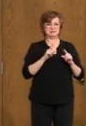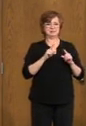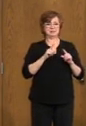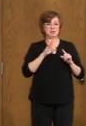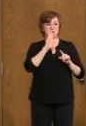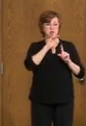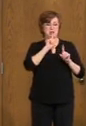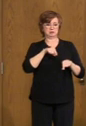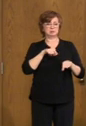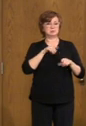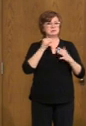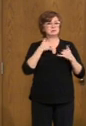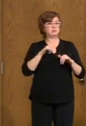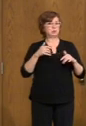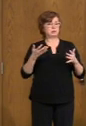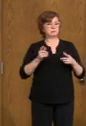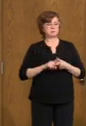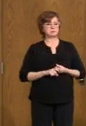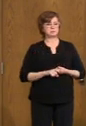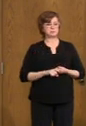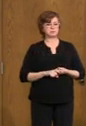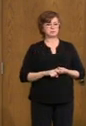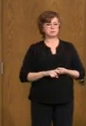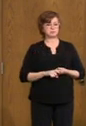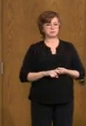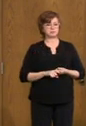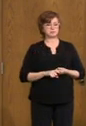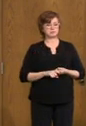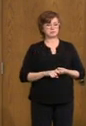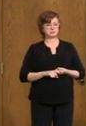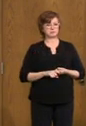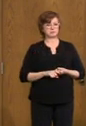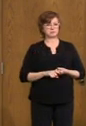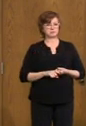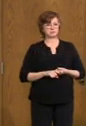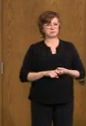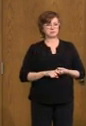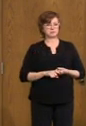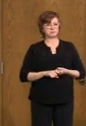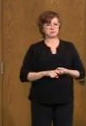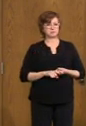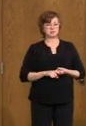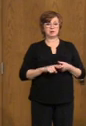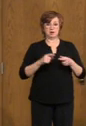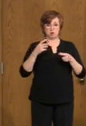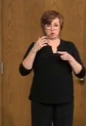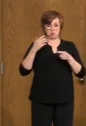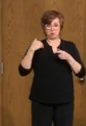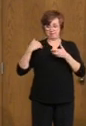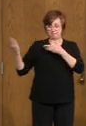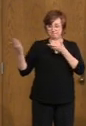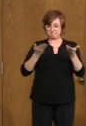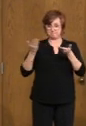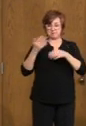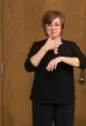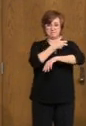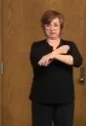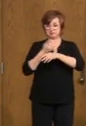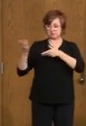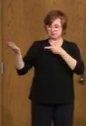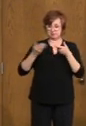the fact of the matter is as we are able to access vaccines for the most vulnerable in our population,